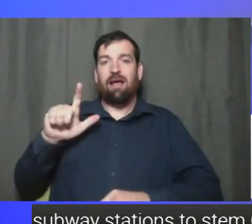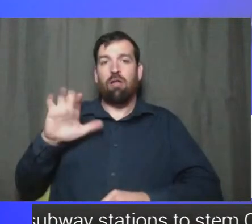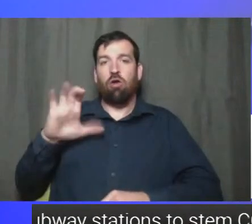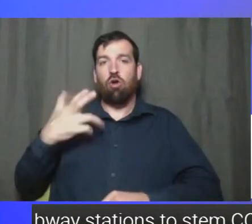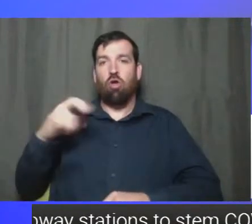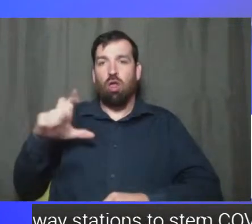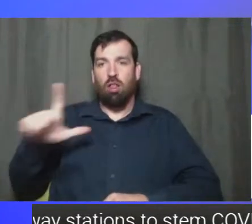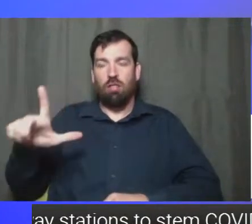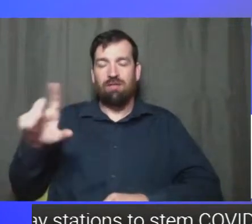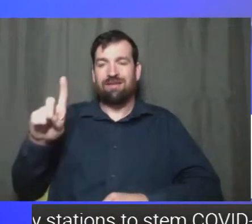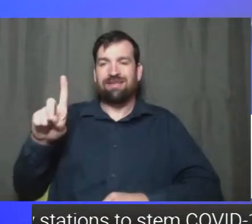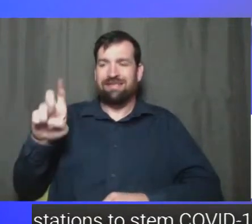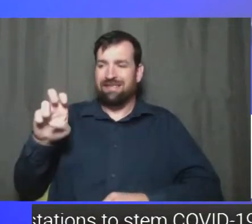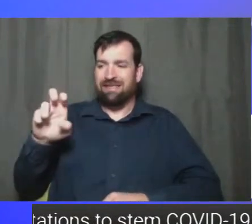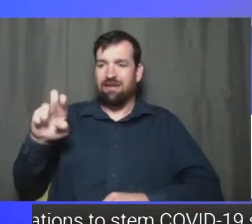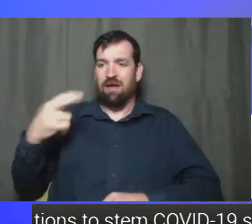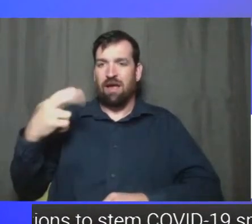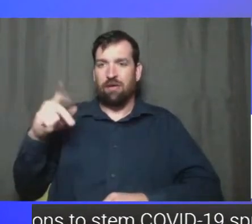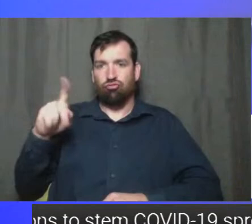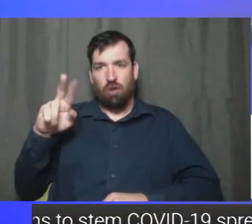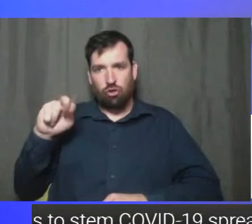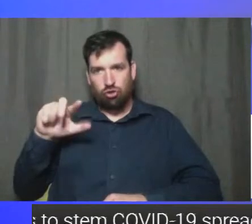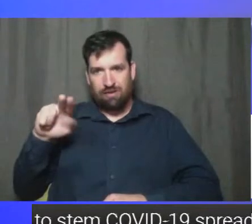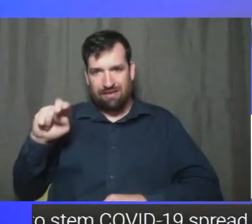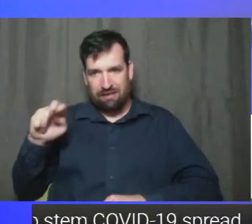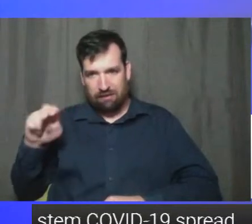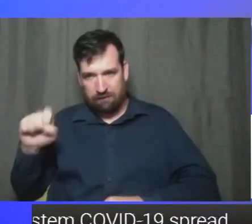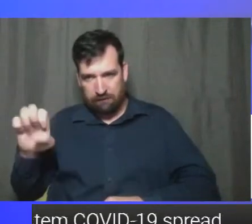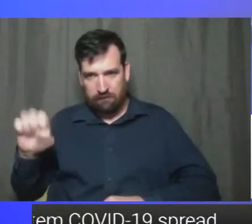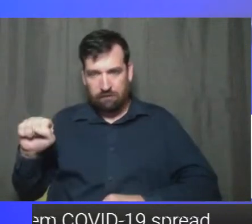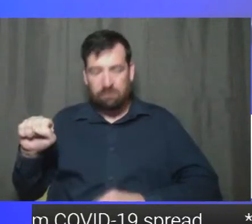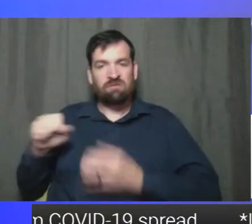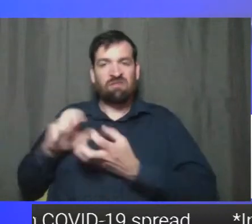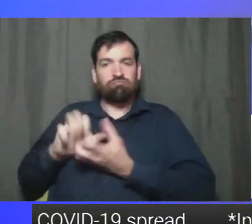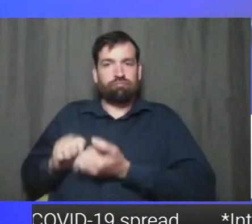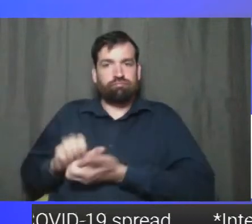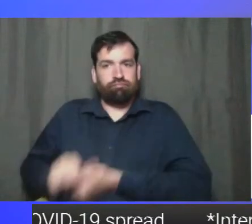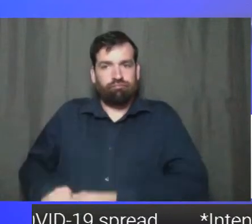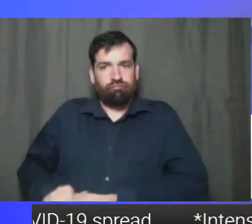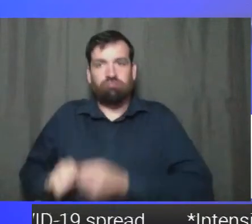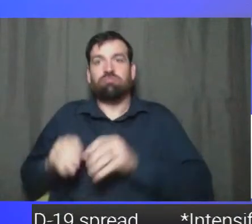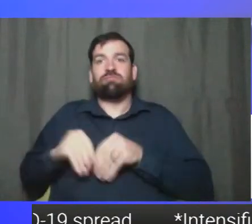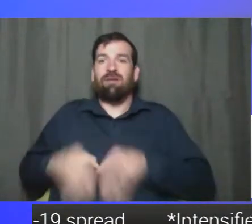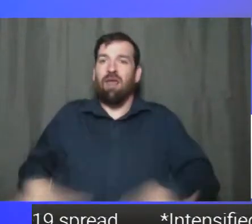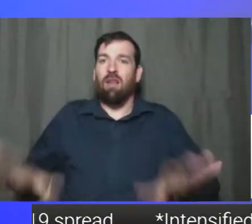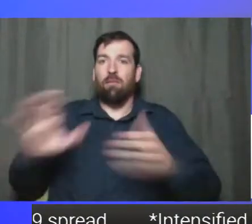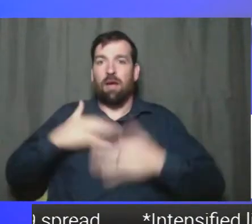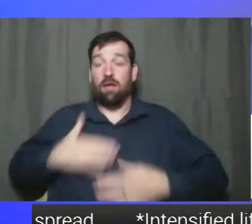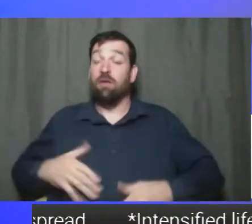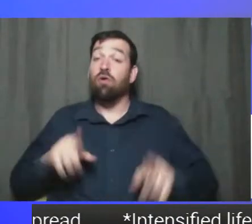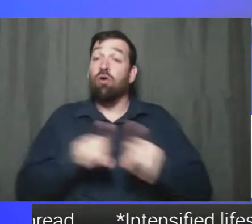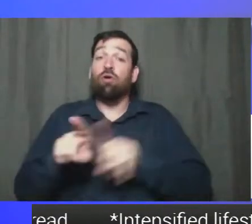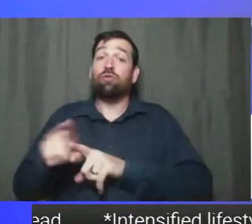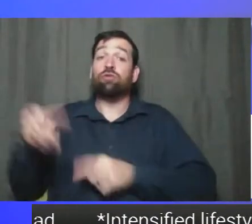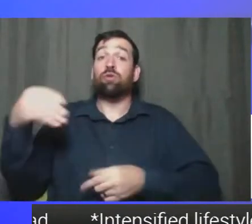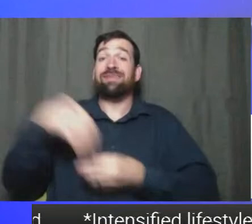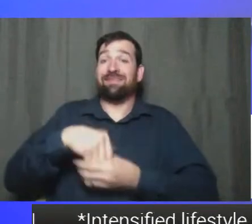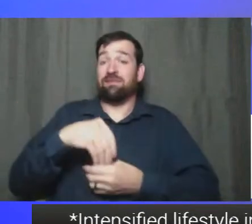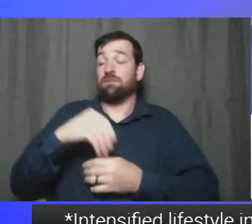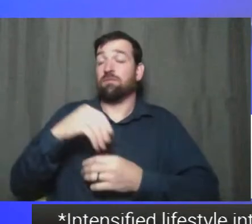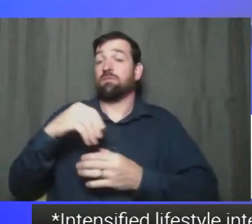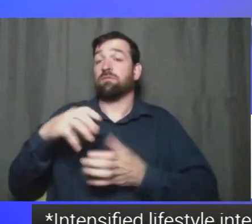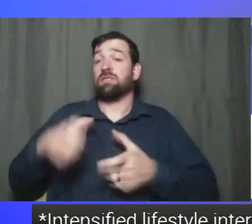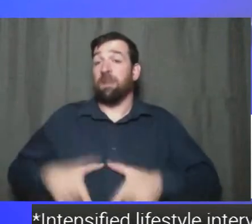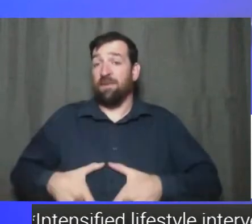other chemicals, which then affect pretty much any area of the body. This enzyme is also present in the wall of the stomachs as well, and so may